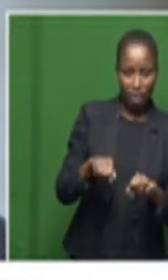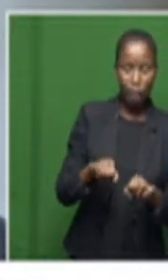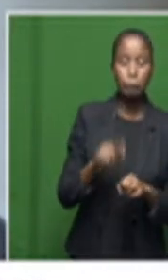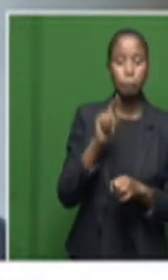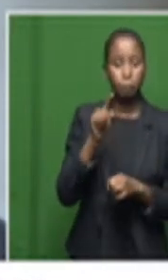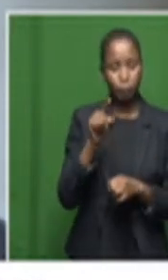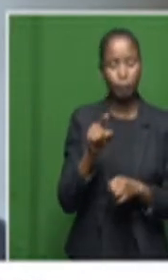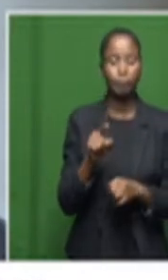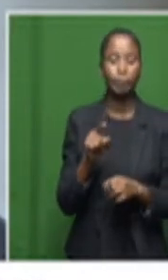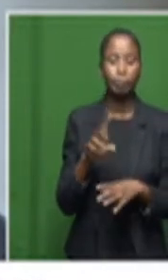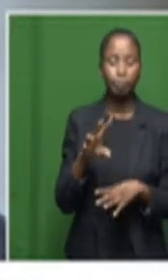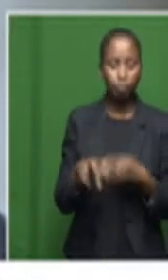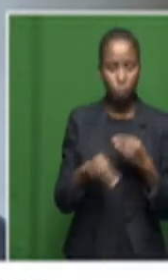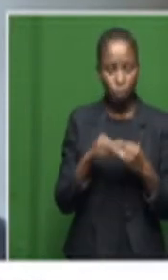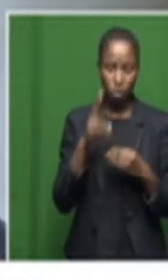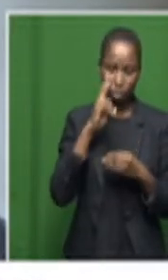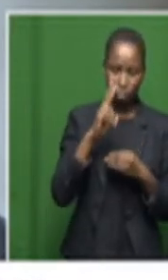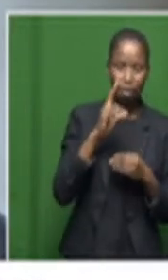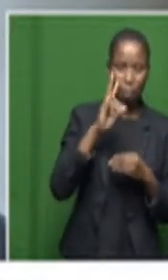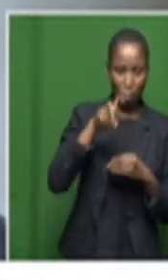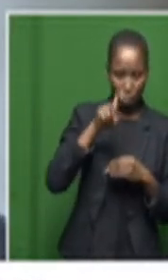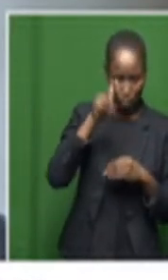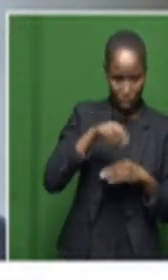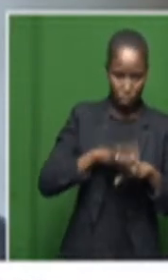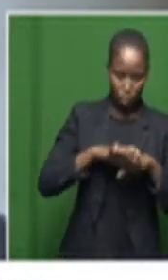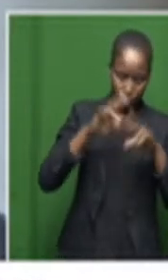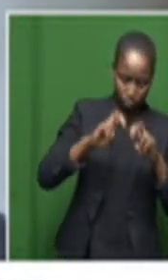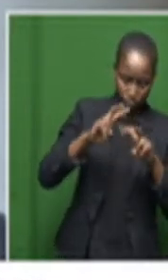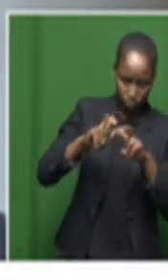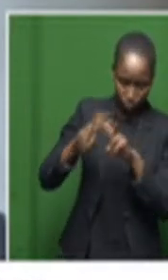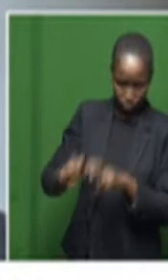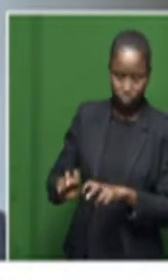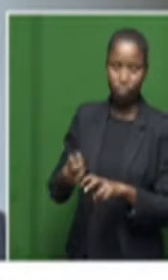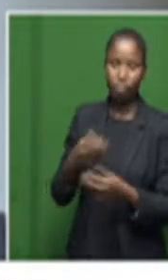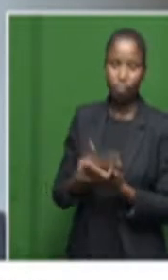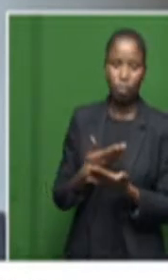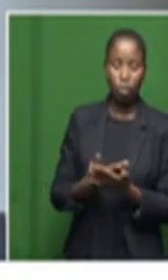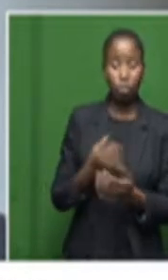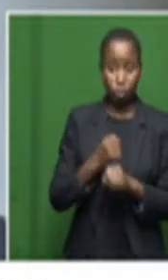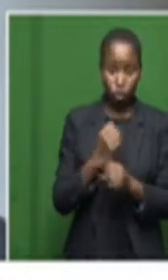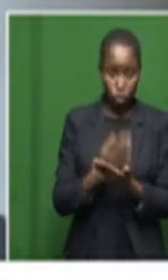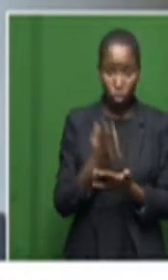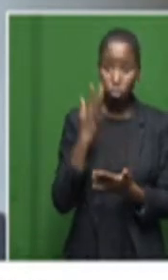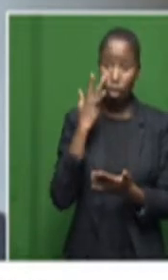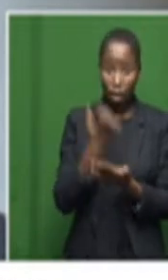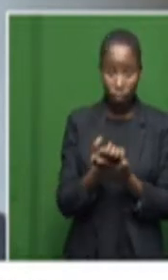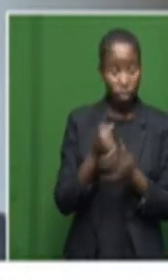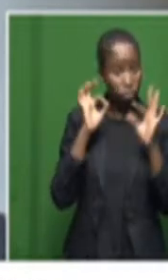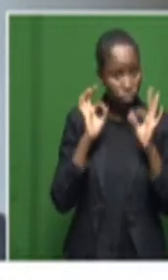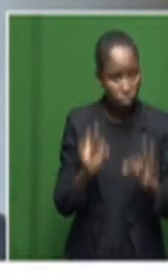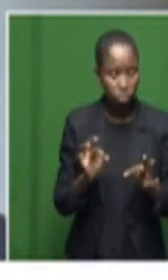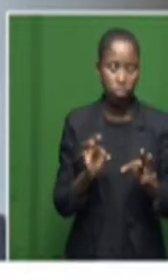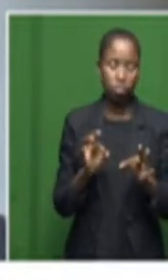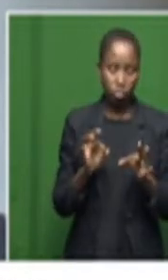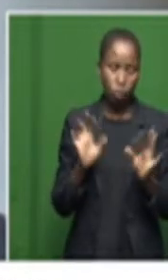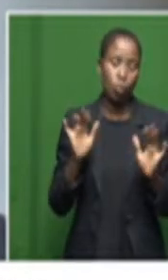includes that further studies need to be done to answer questions for which there's insufficient evidence, and that SAPRA said there's not a good